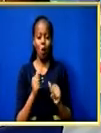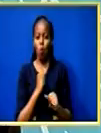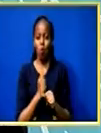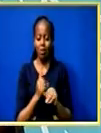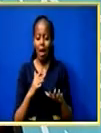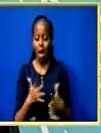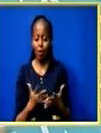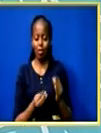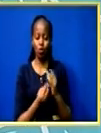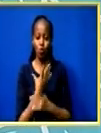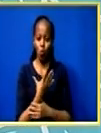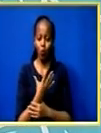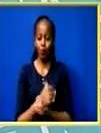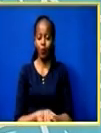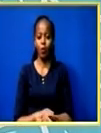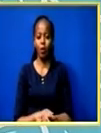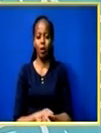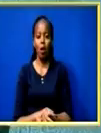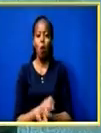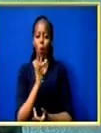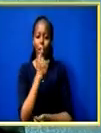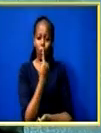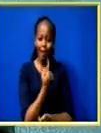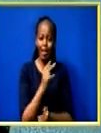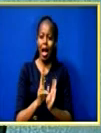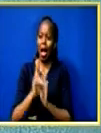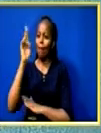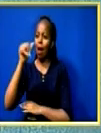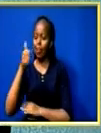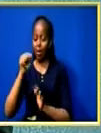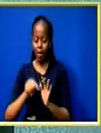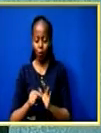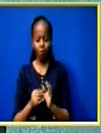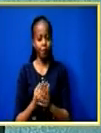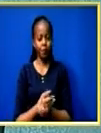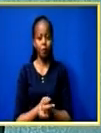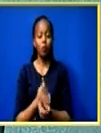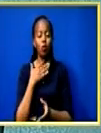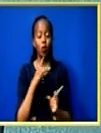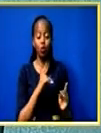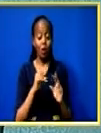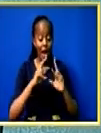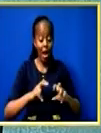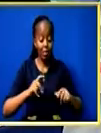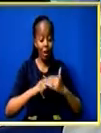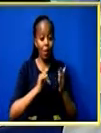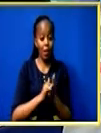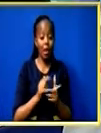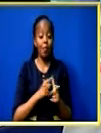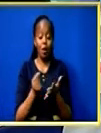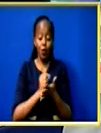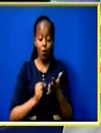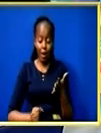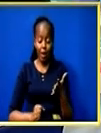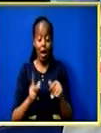How does it grow? How does it grow? Why is one up and the other one down? We'll figure all that out. You want to do something about that? Yes, of course. And then you write for